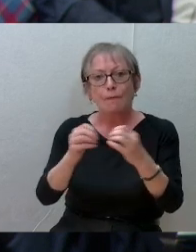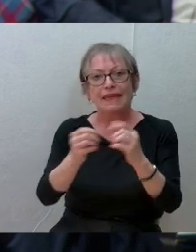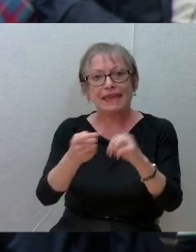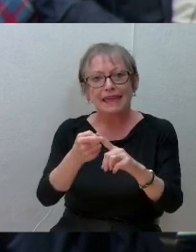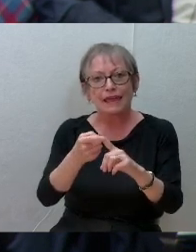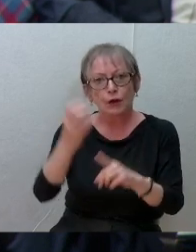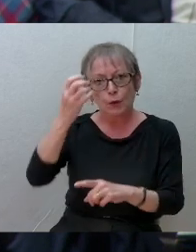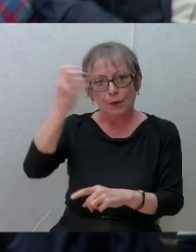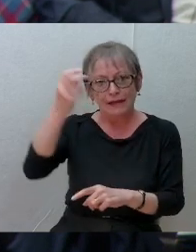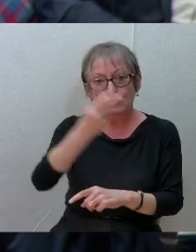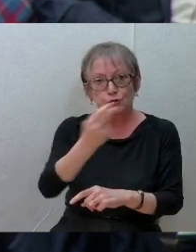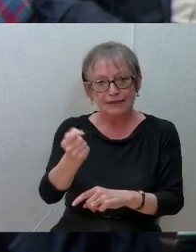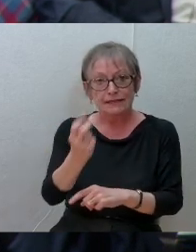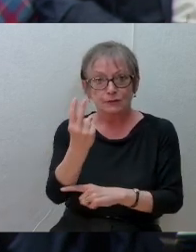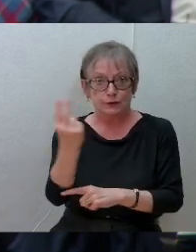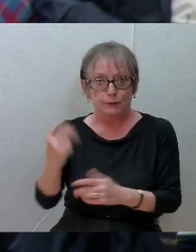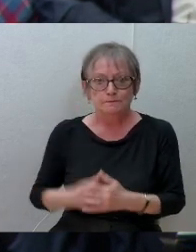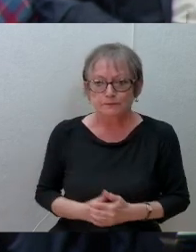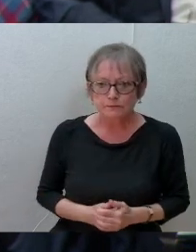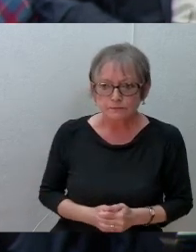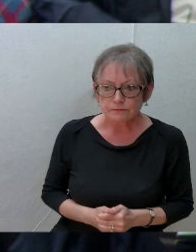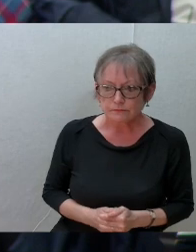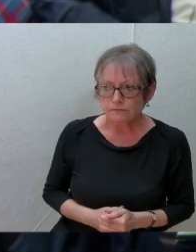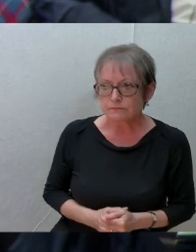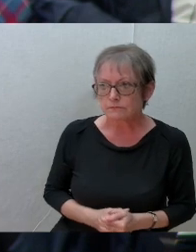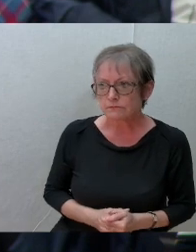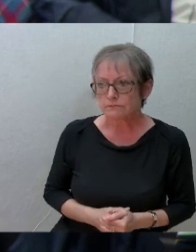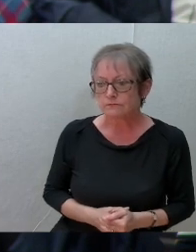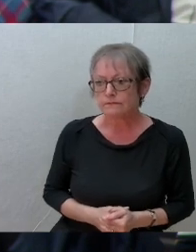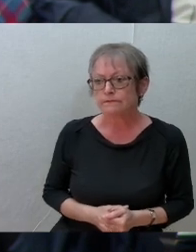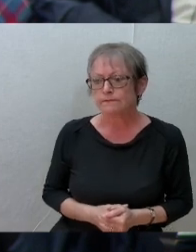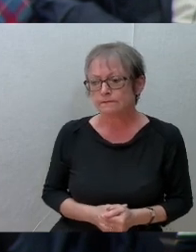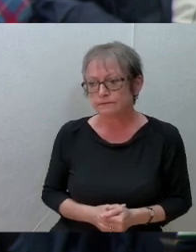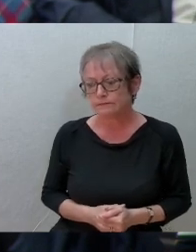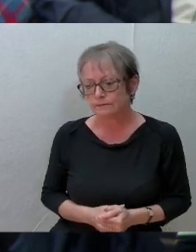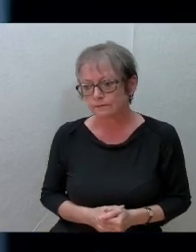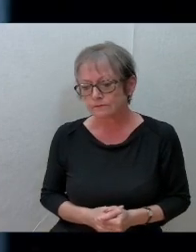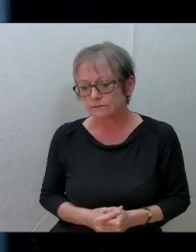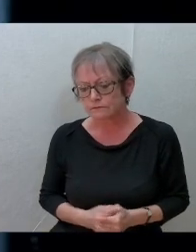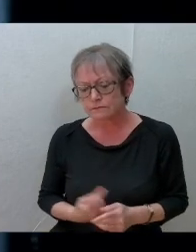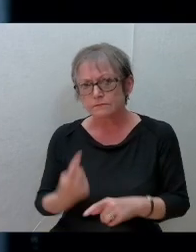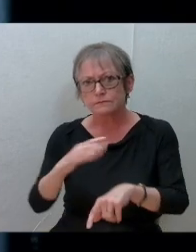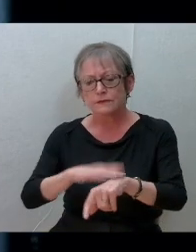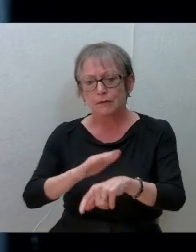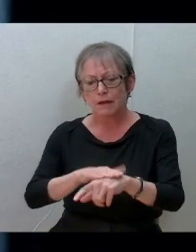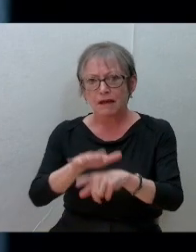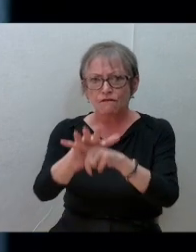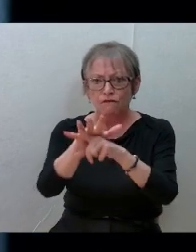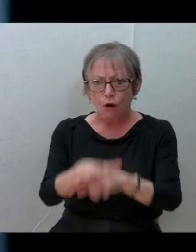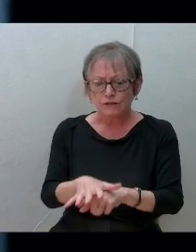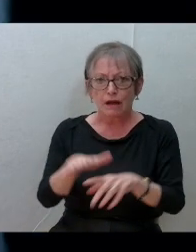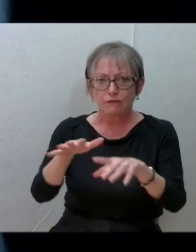Majesty the Queen in 2022. At a time when forced migration, whether the result of